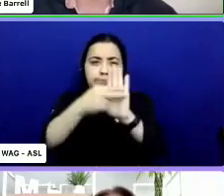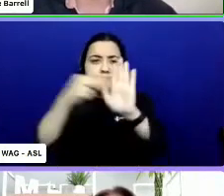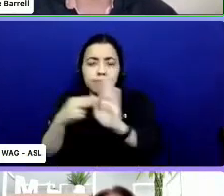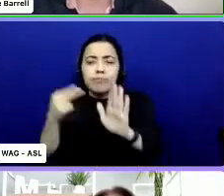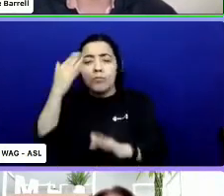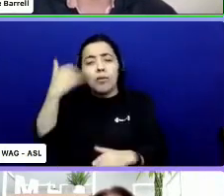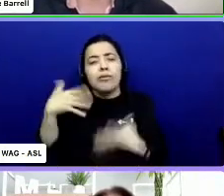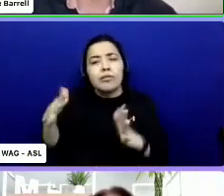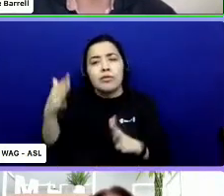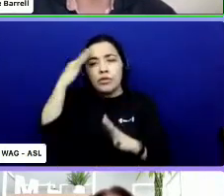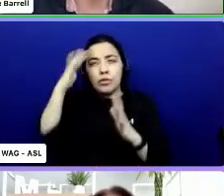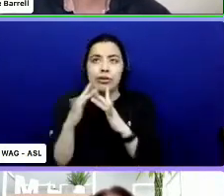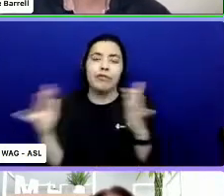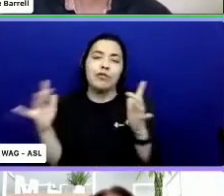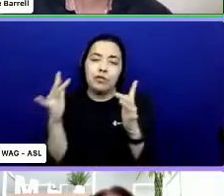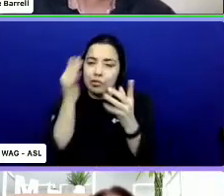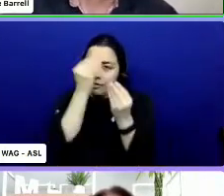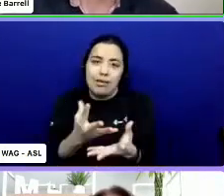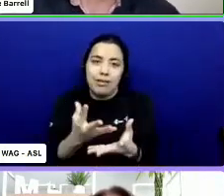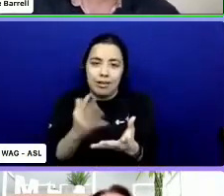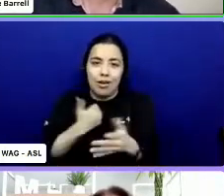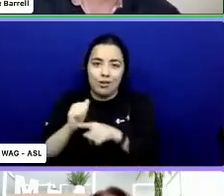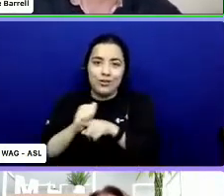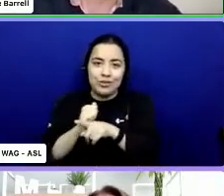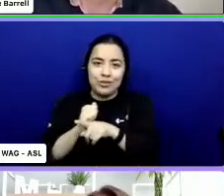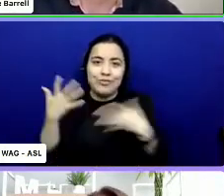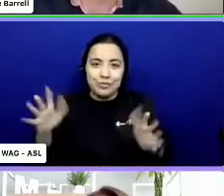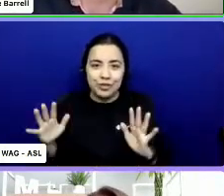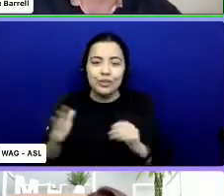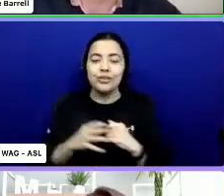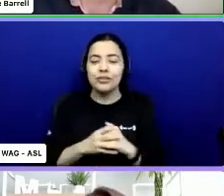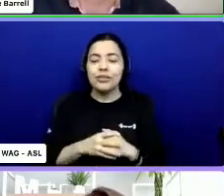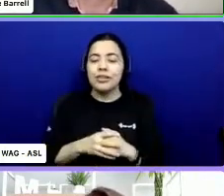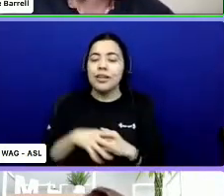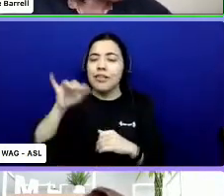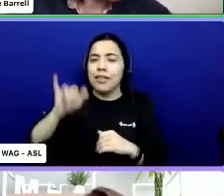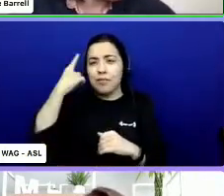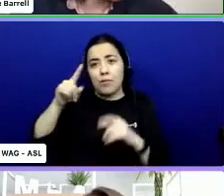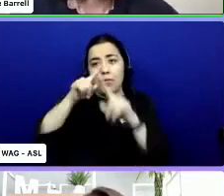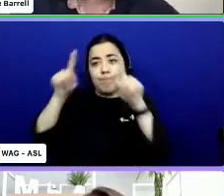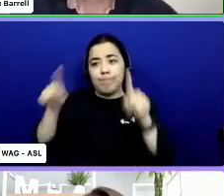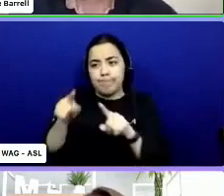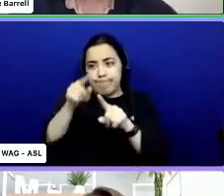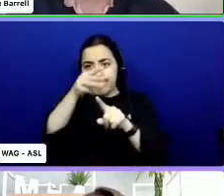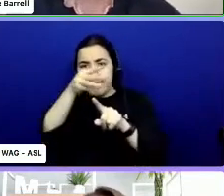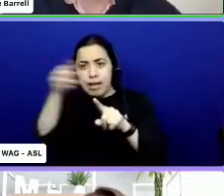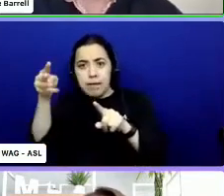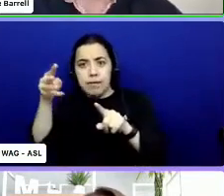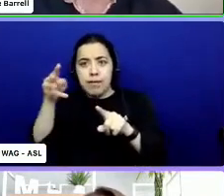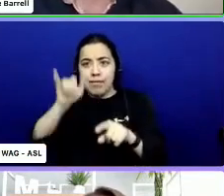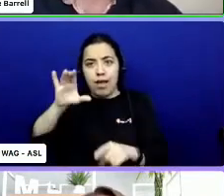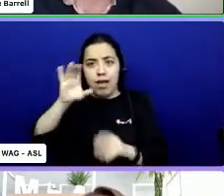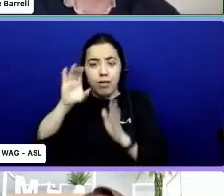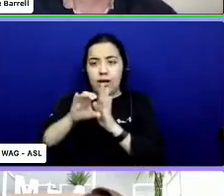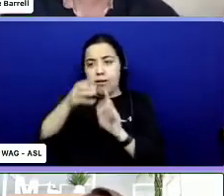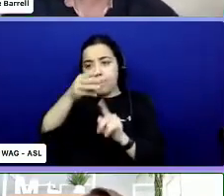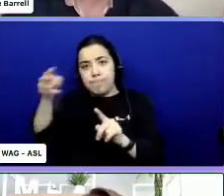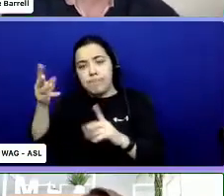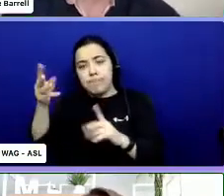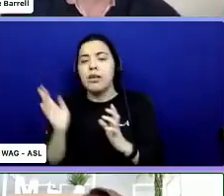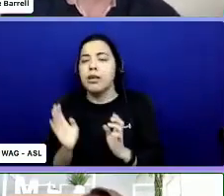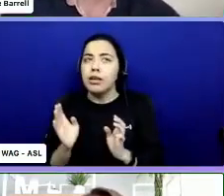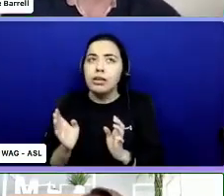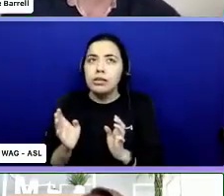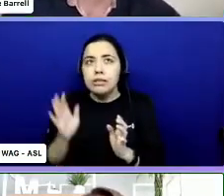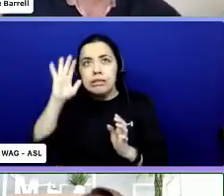of very diverse data in our training set. And then for the hamburger icons, I think